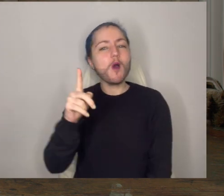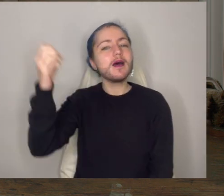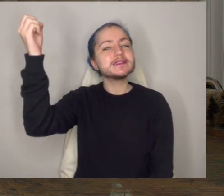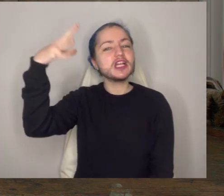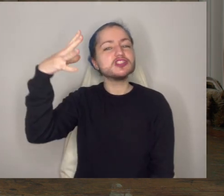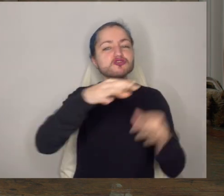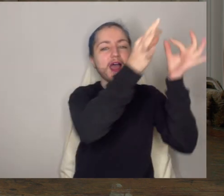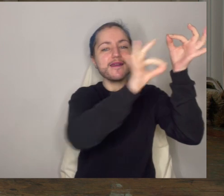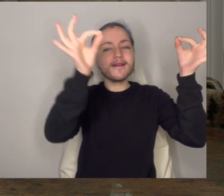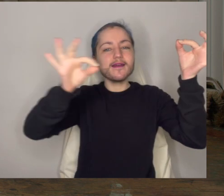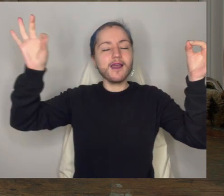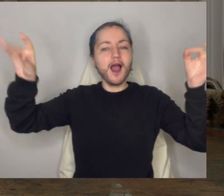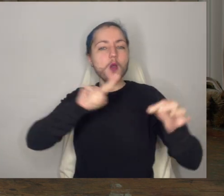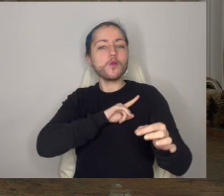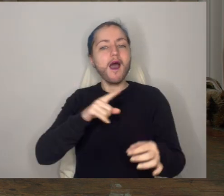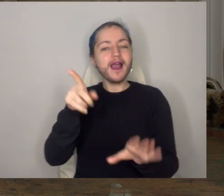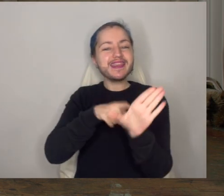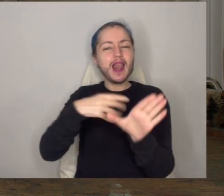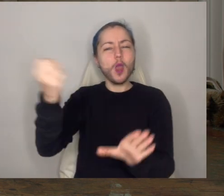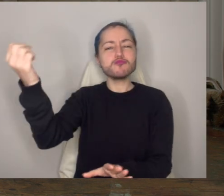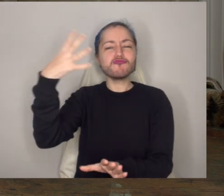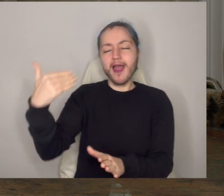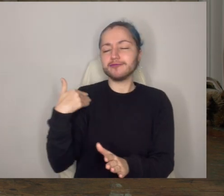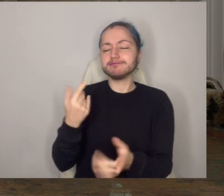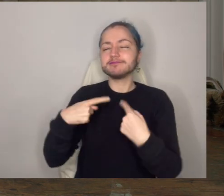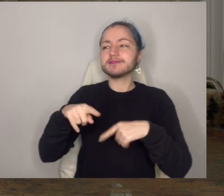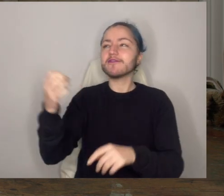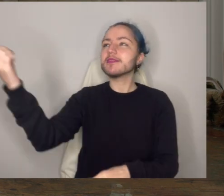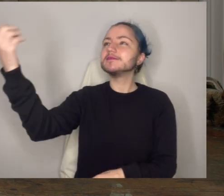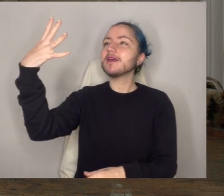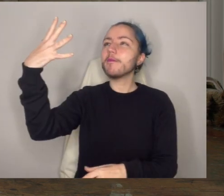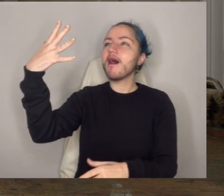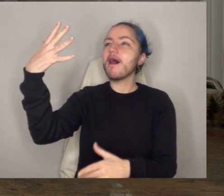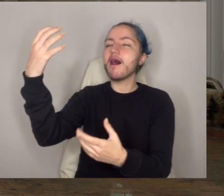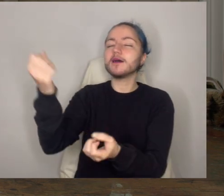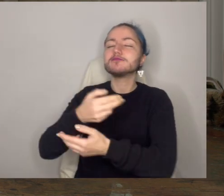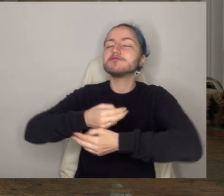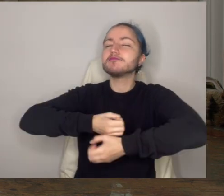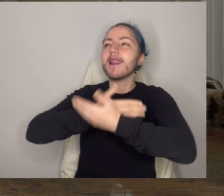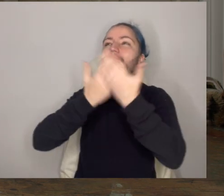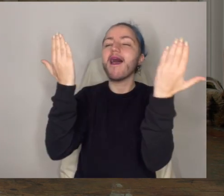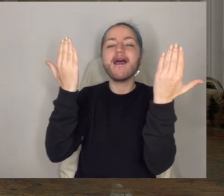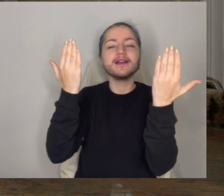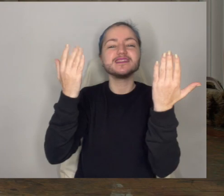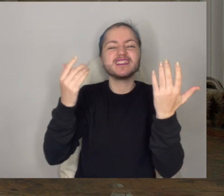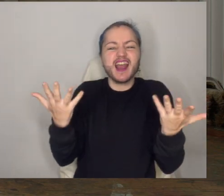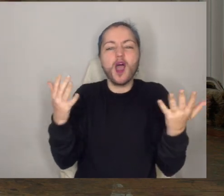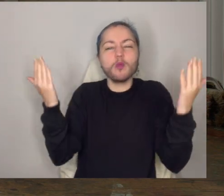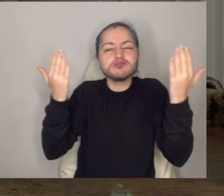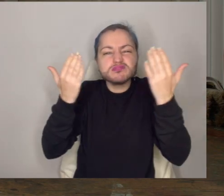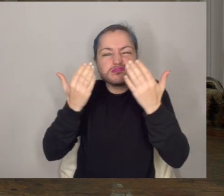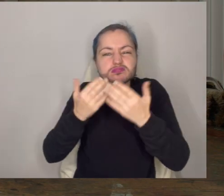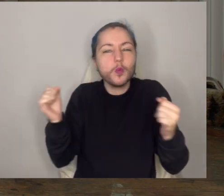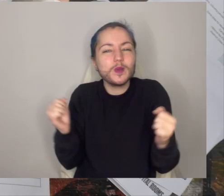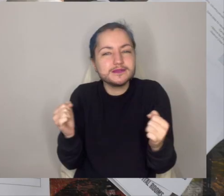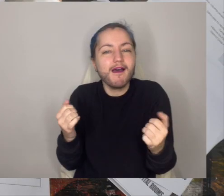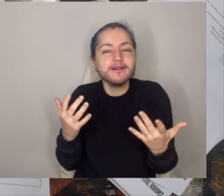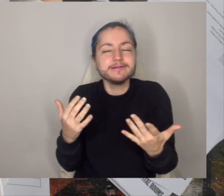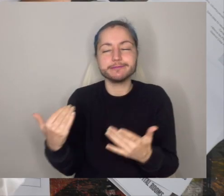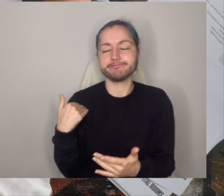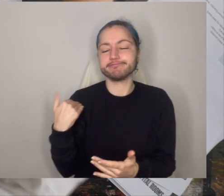bright yellows to remind us of the summer light as we go into winter. So to